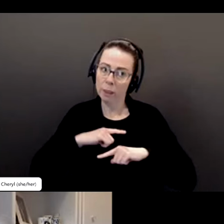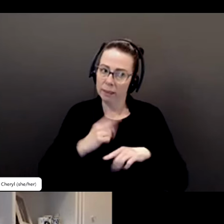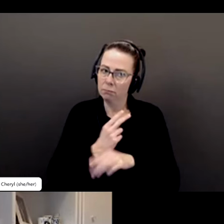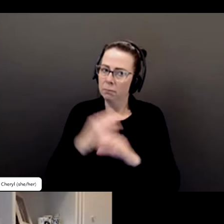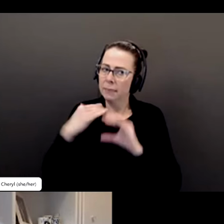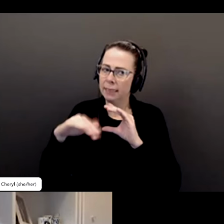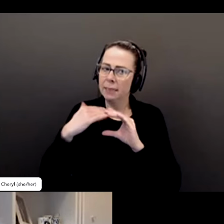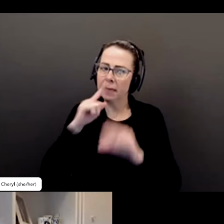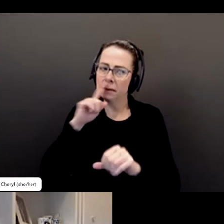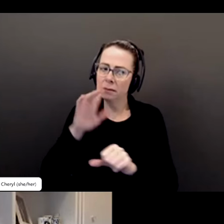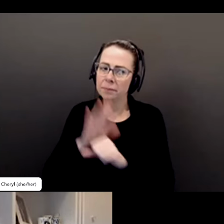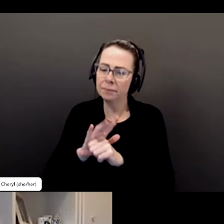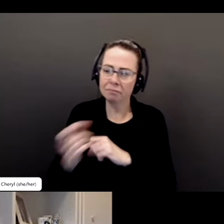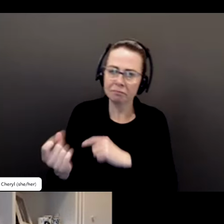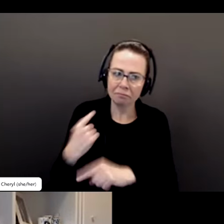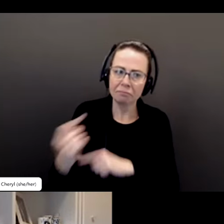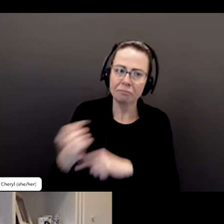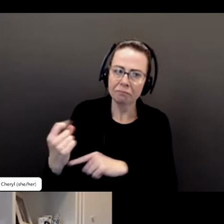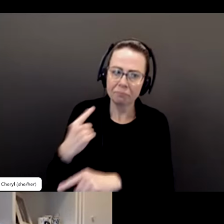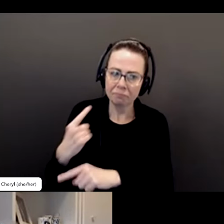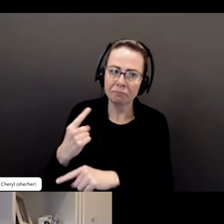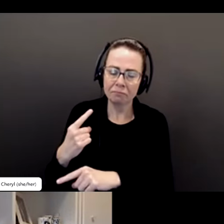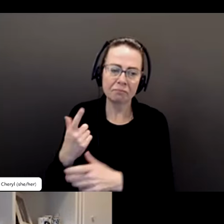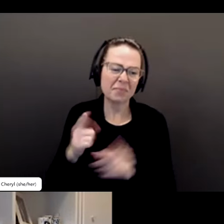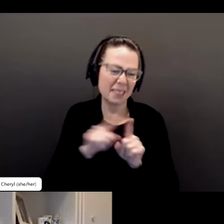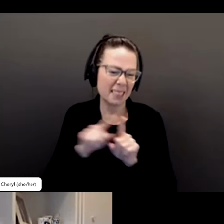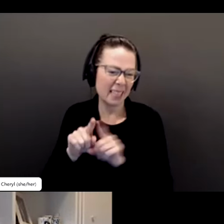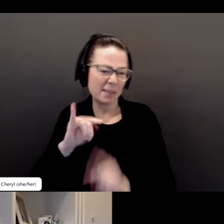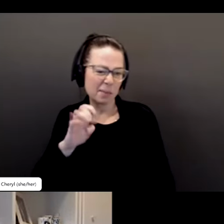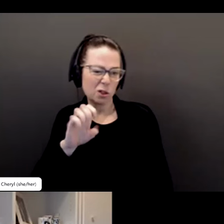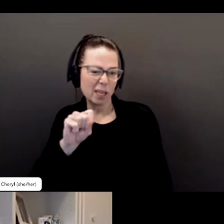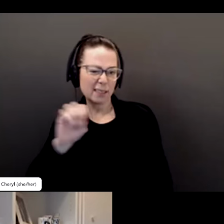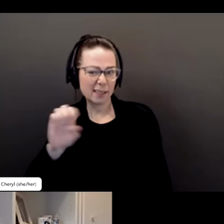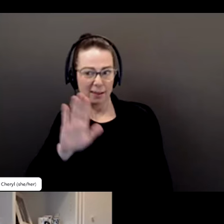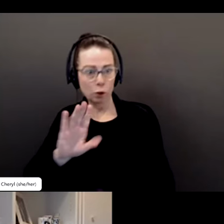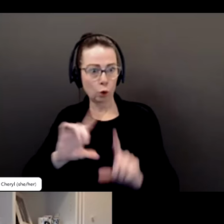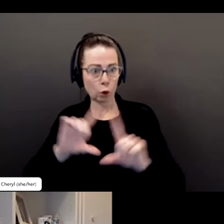way of just checking to make sure, like you, Jesse, if you're a compromised card, it's kind of like, oh, like